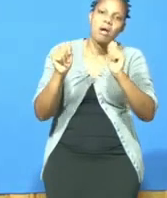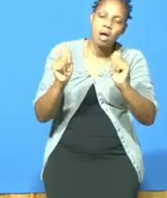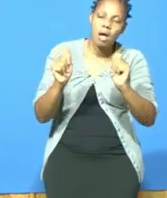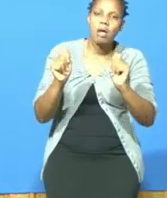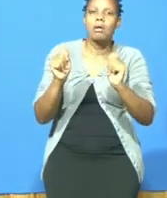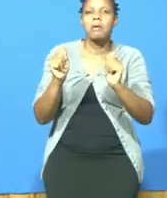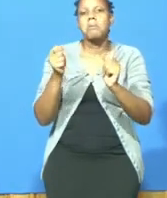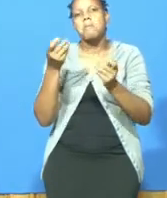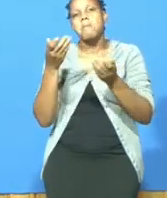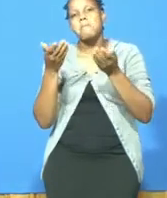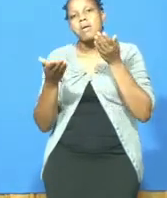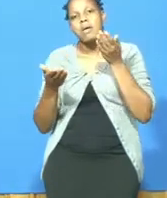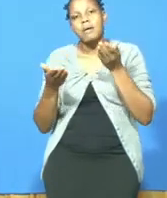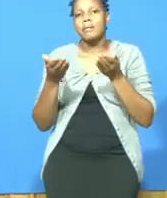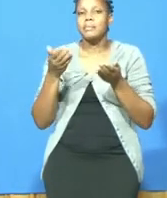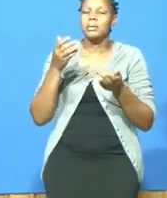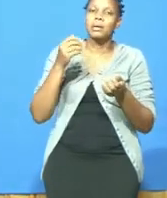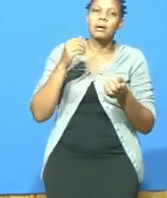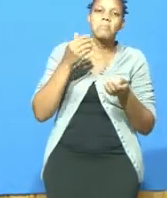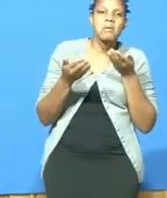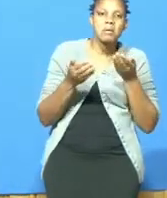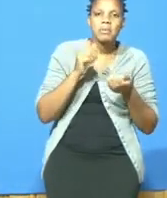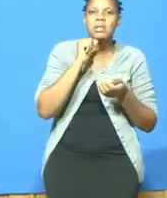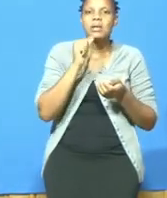not result in injury.